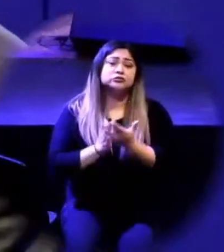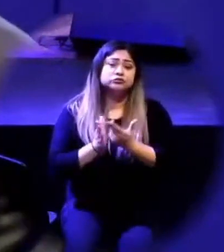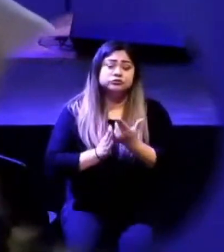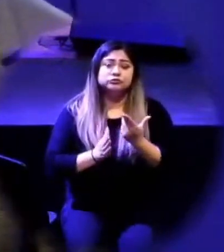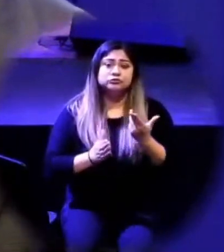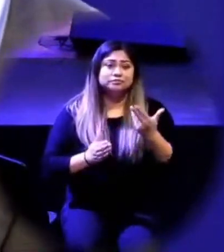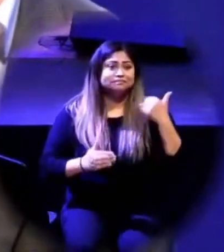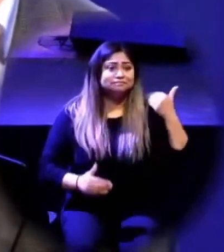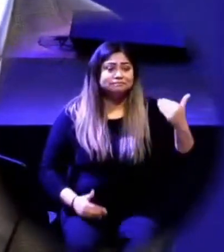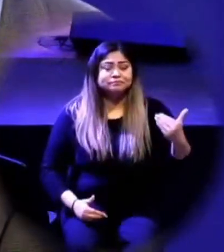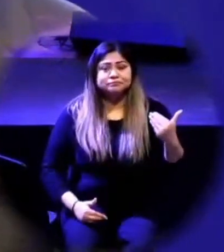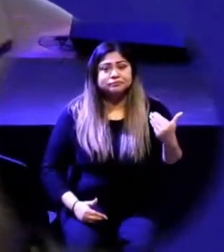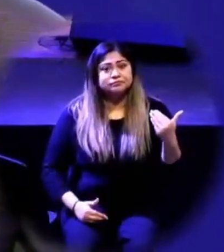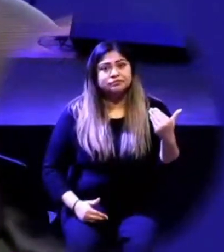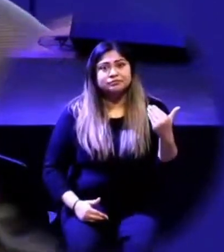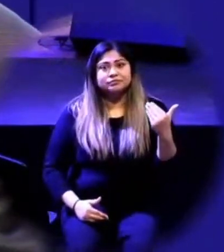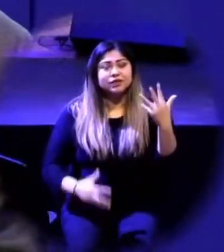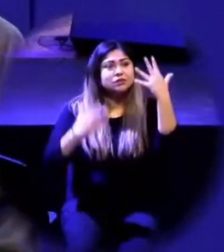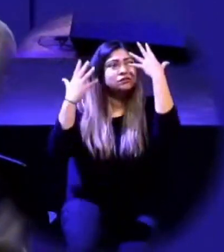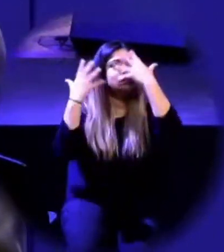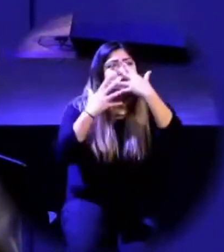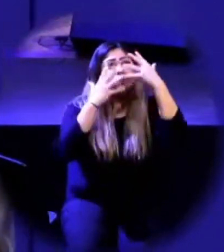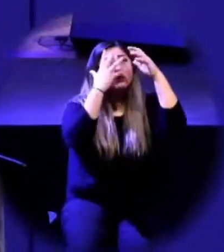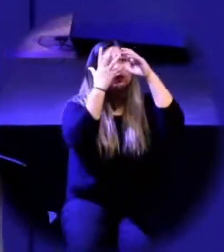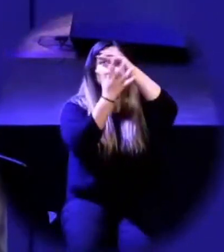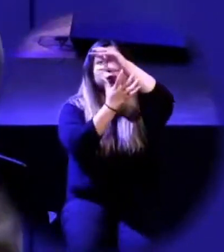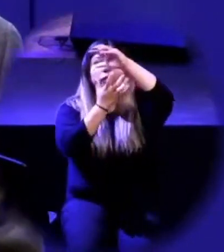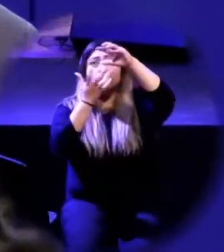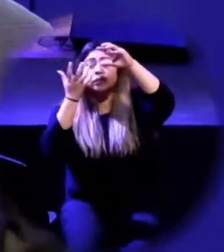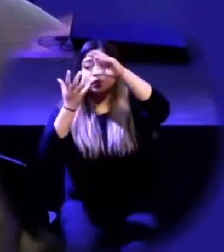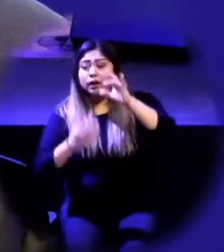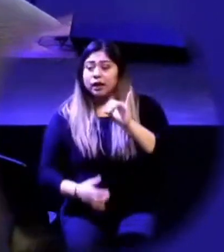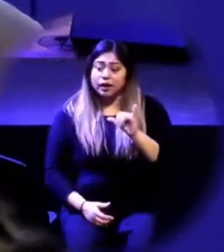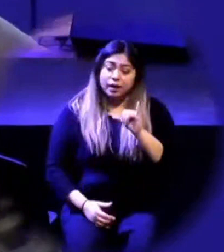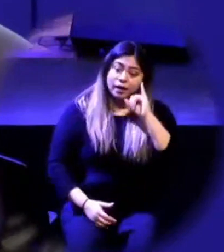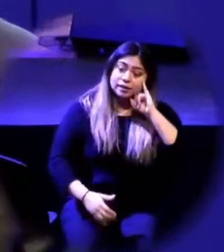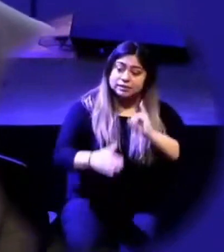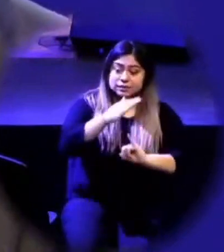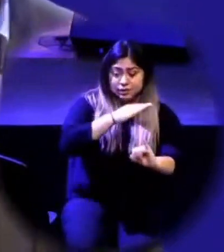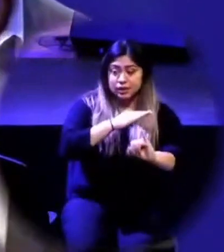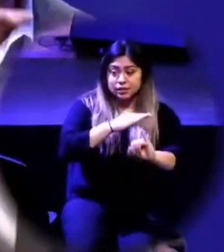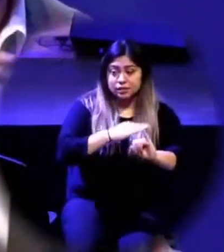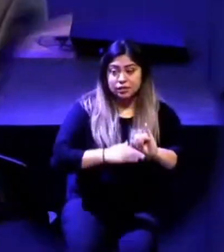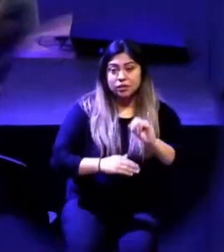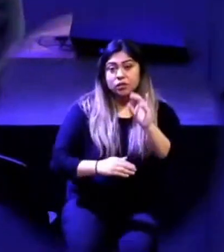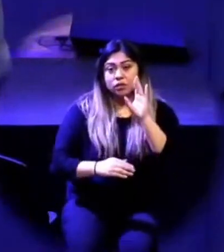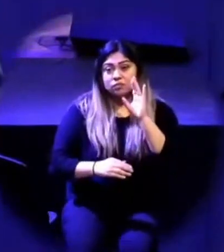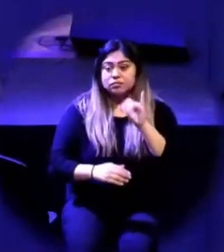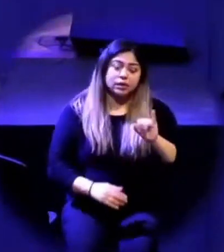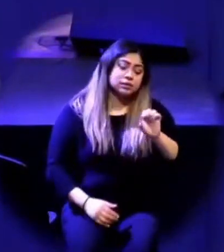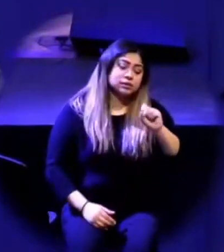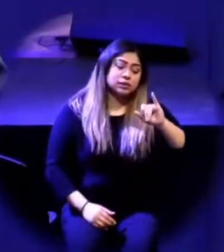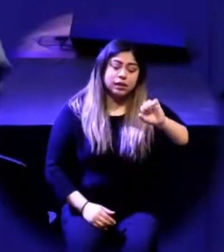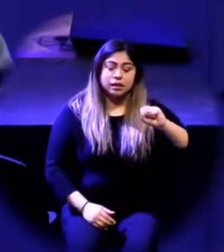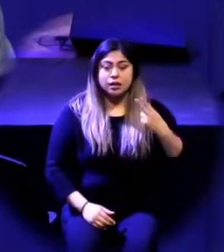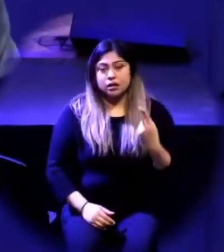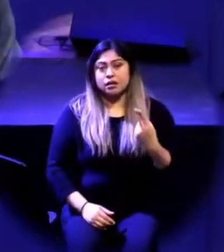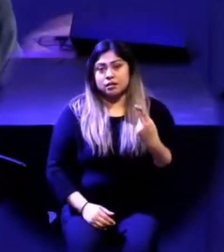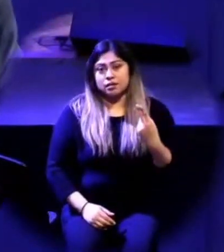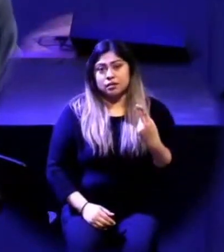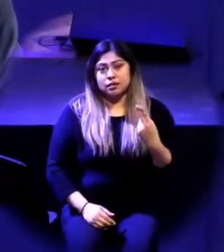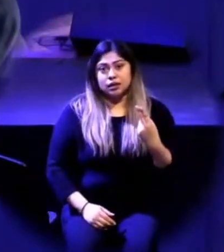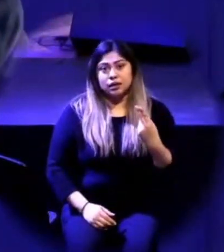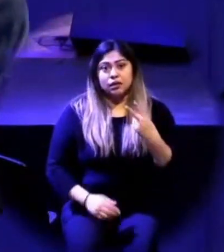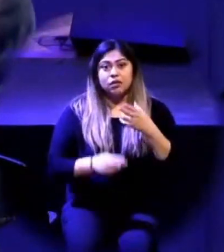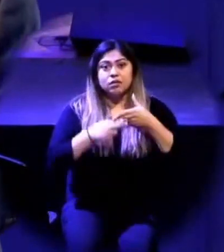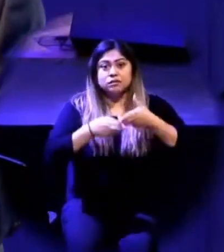a shroud of darkness can come over us. That's what Isaiah calls it in Isaiah 25, a shroud of darkness, so that it makes us seem as if we